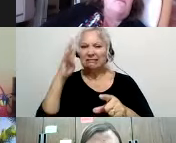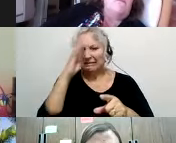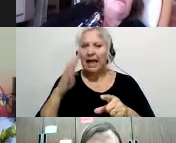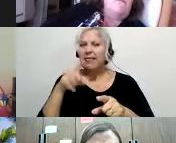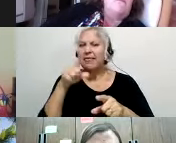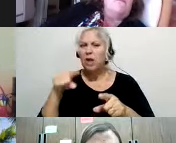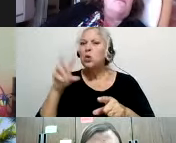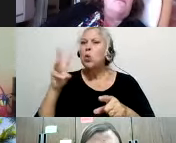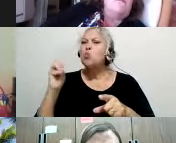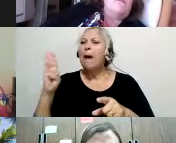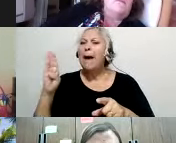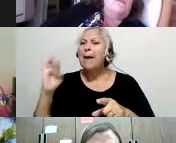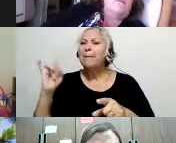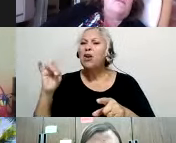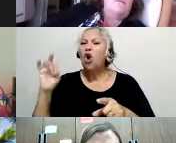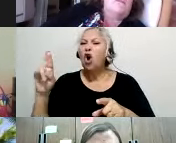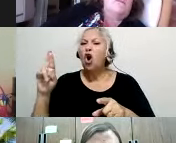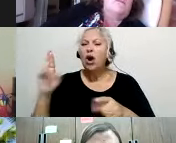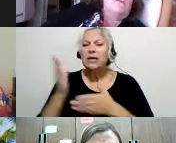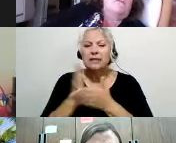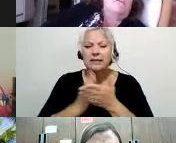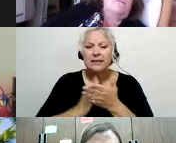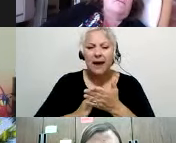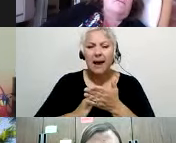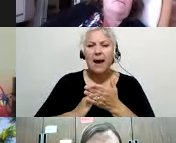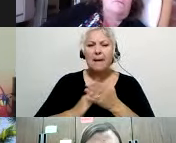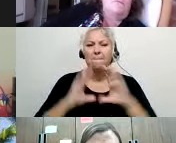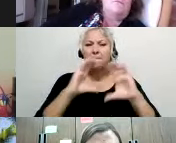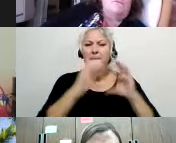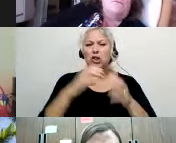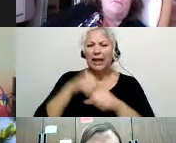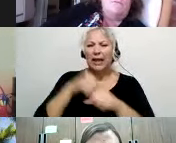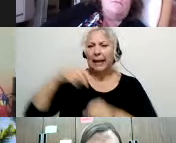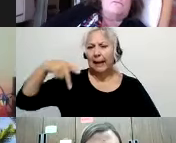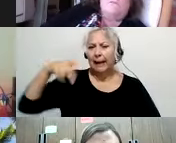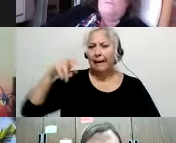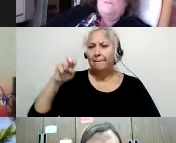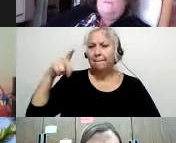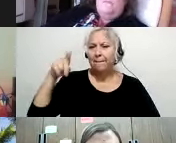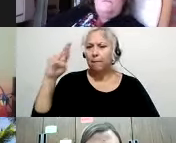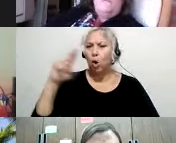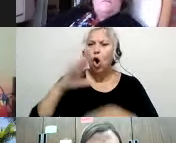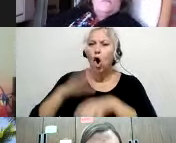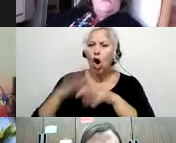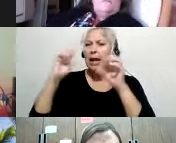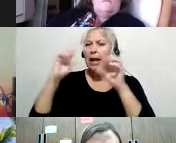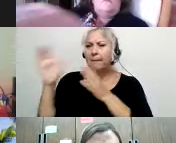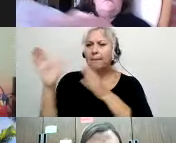webinars. There's also modules within Pepper, which is on the Ed Plan. website, and we have